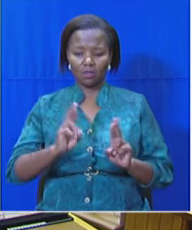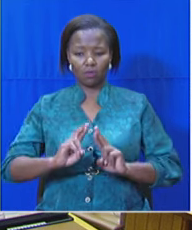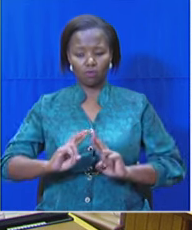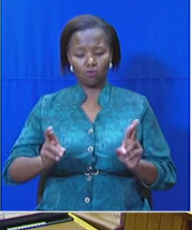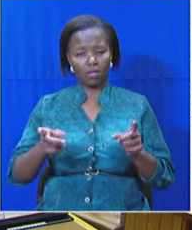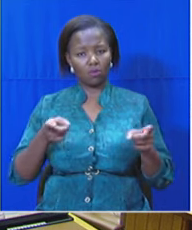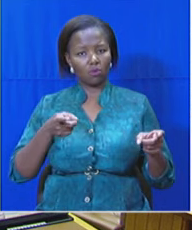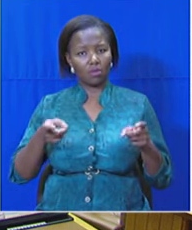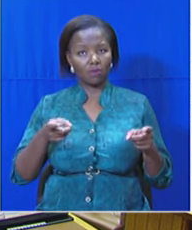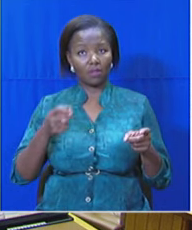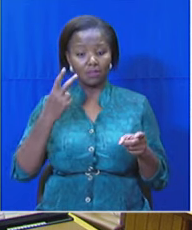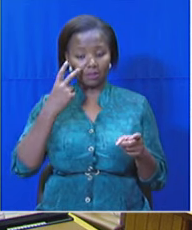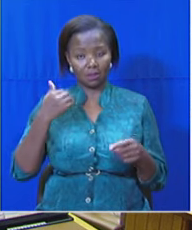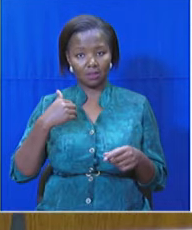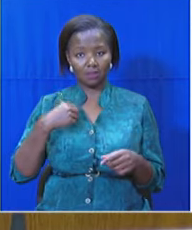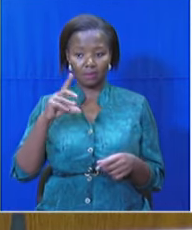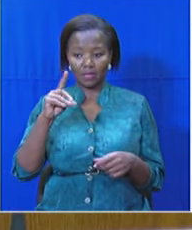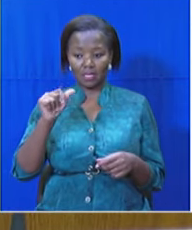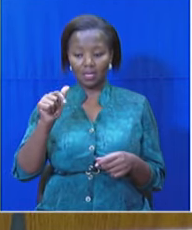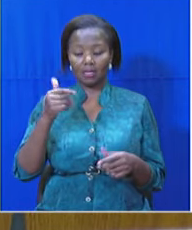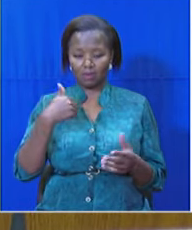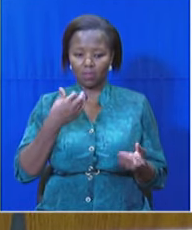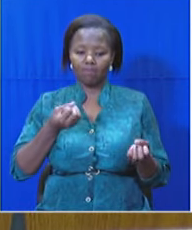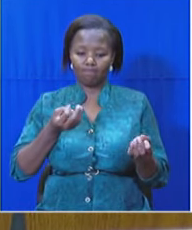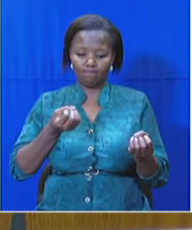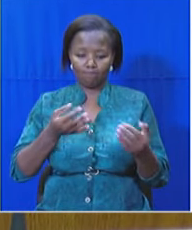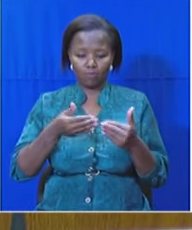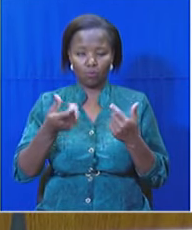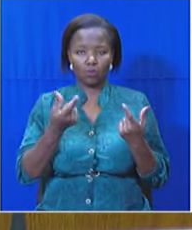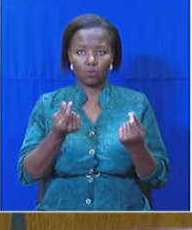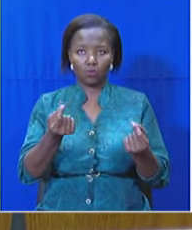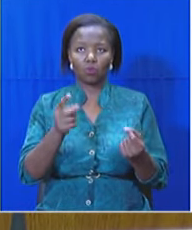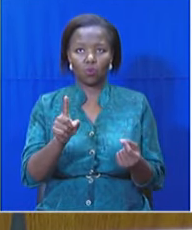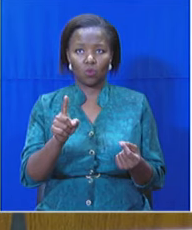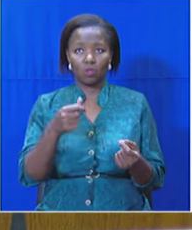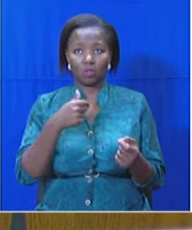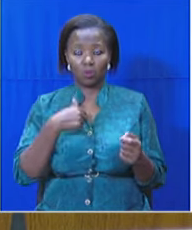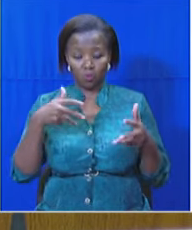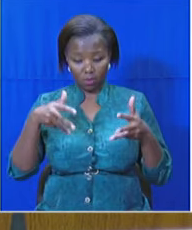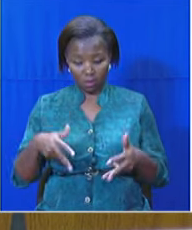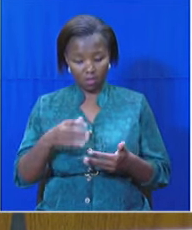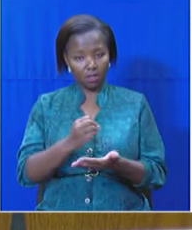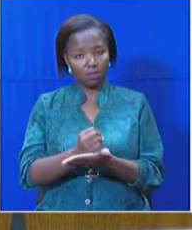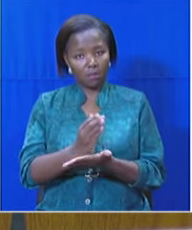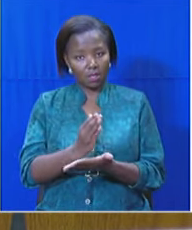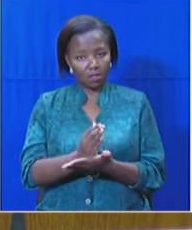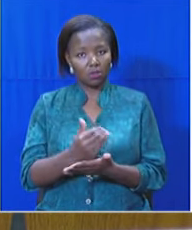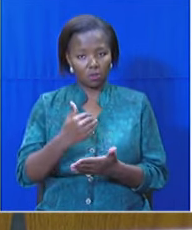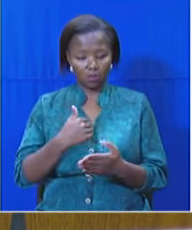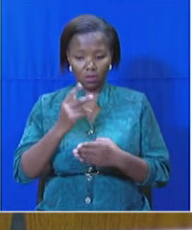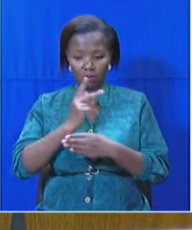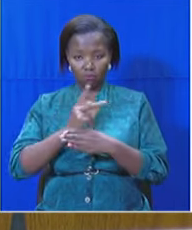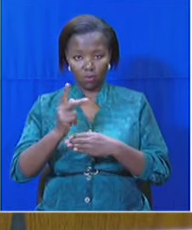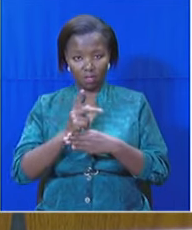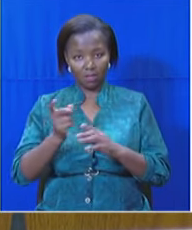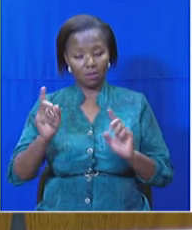benches of the Democratic Alliance is empty here today. We are here to make sure, Chairperson, that we also prepare our ready-to-govern